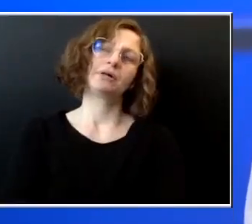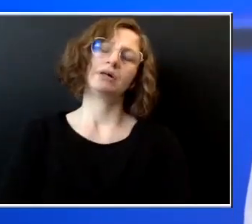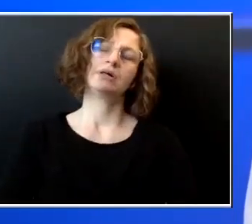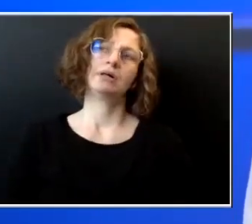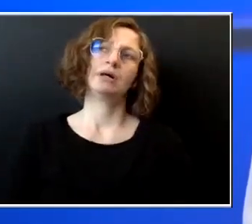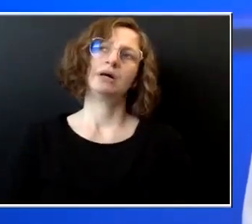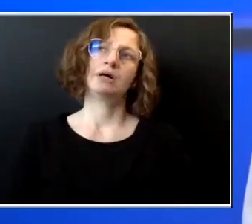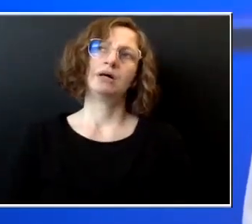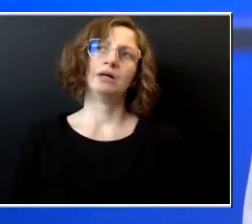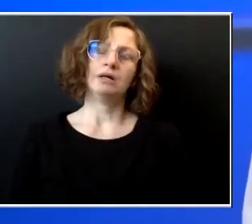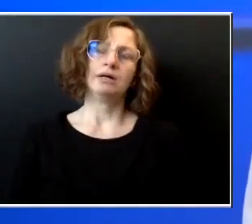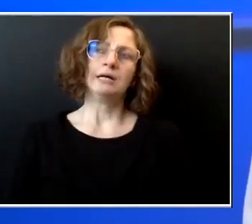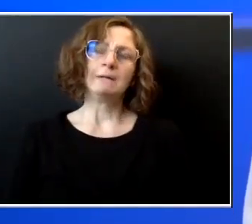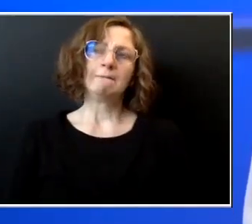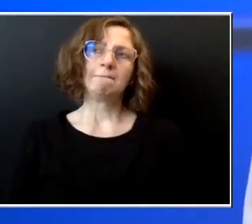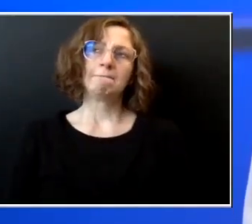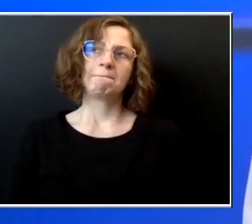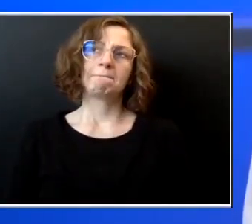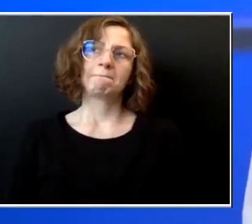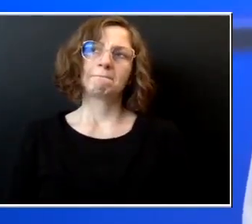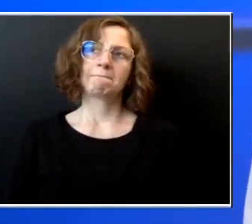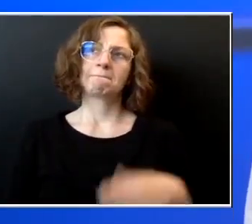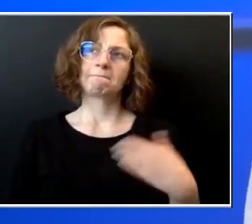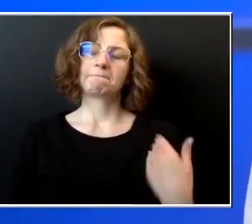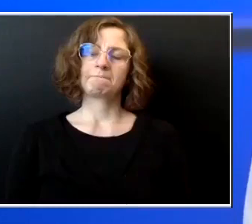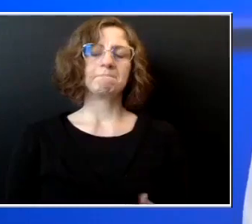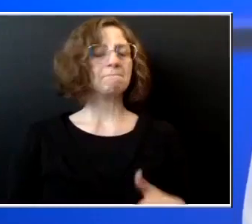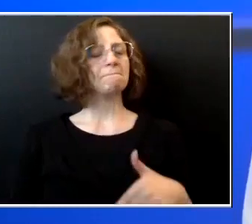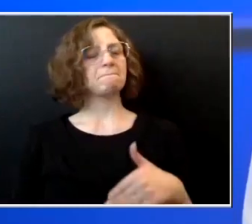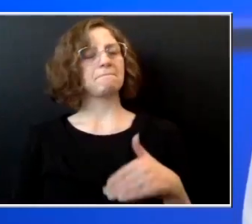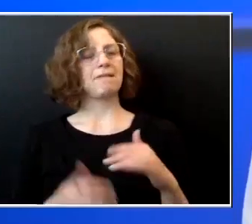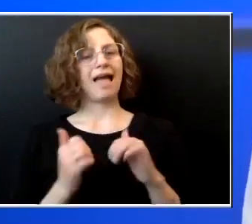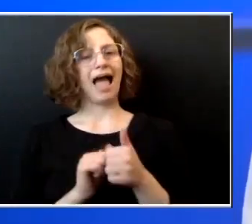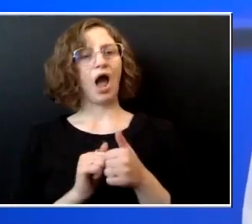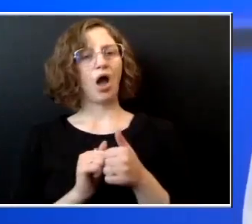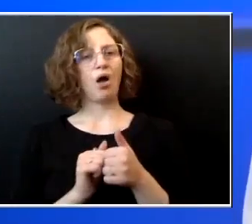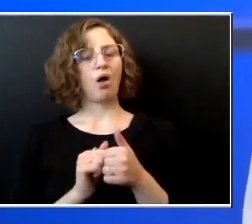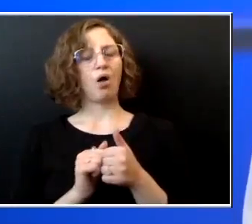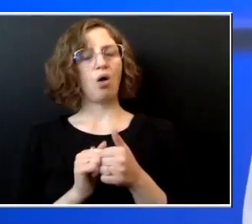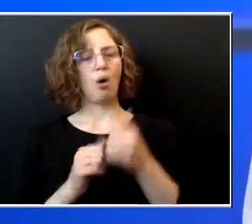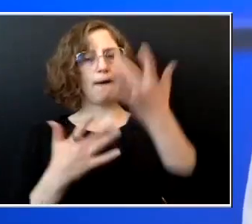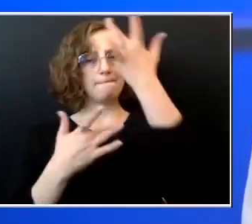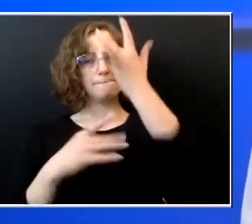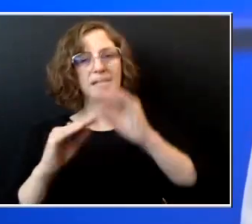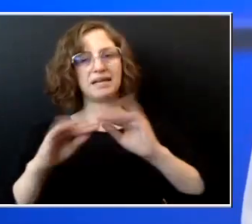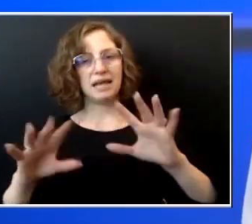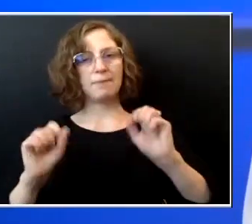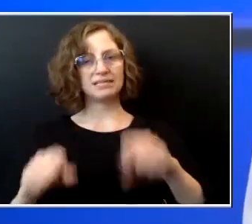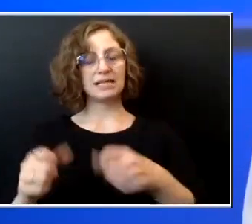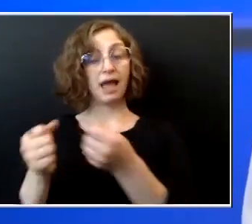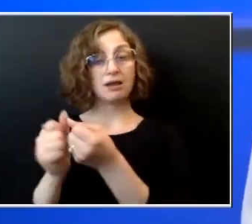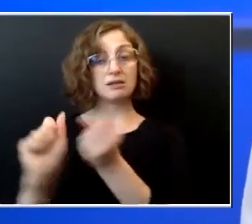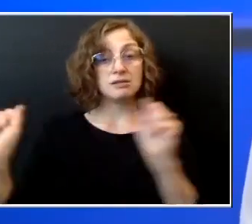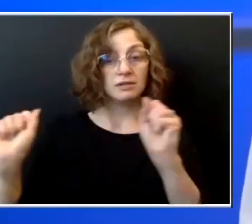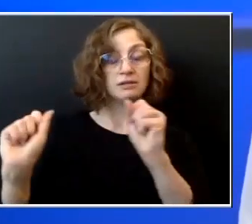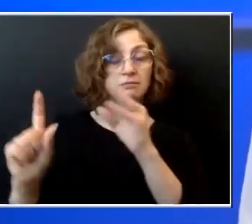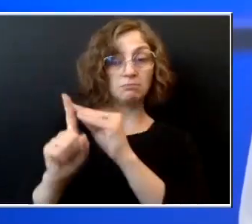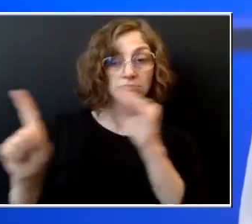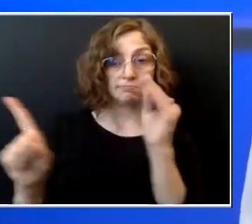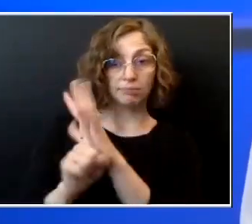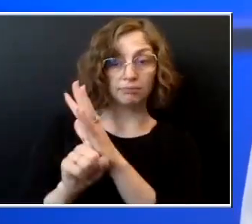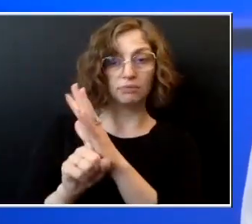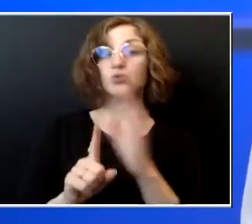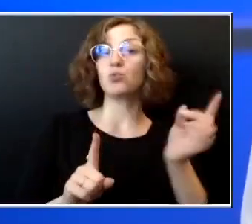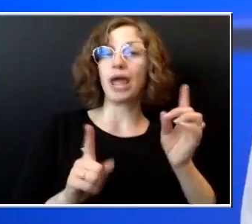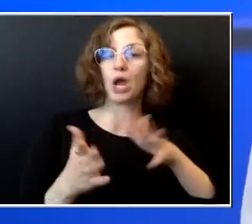starkly pandemics expose the weak places in our society, and hope that we can use the vision